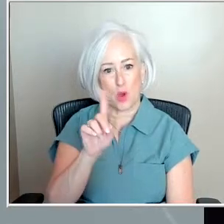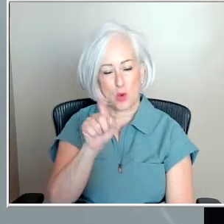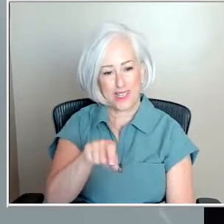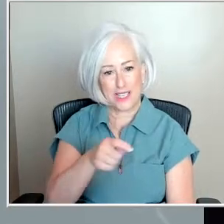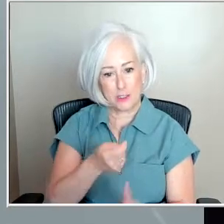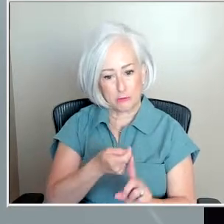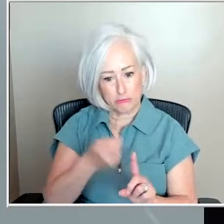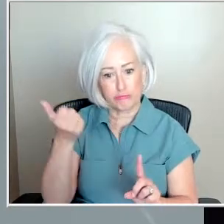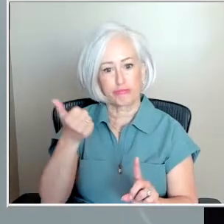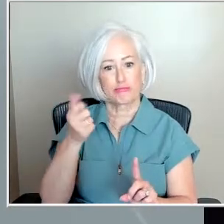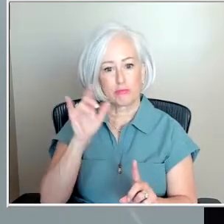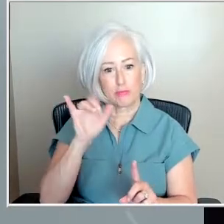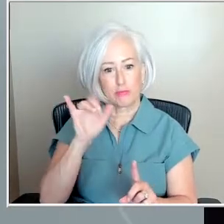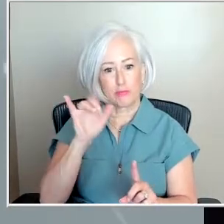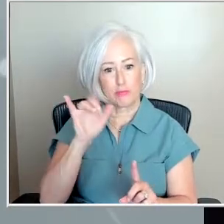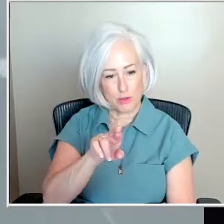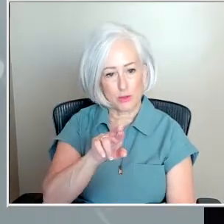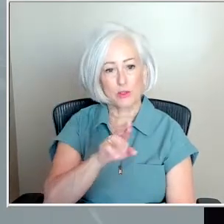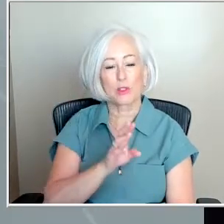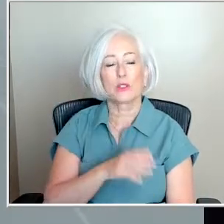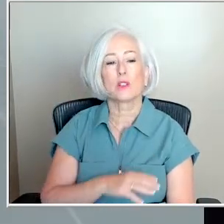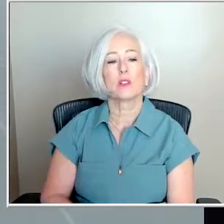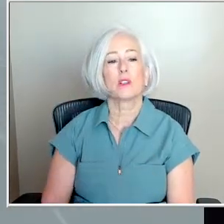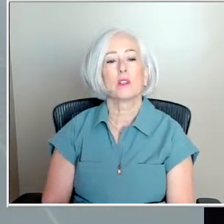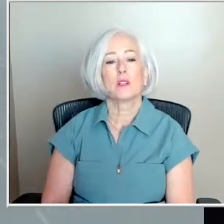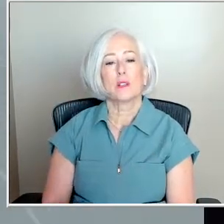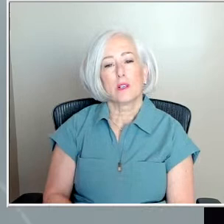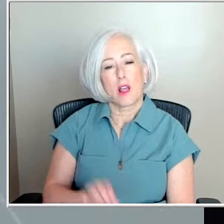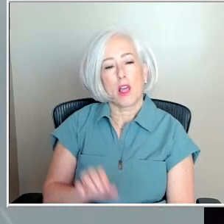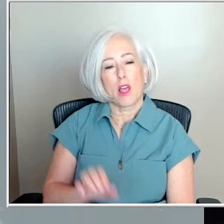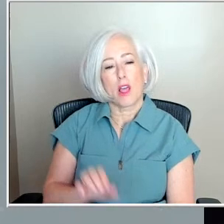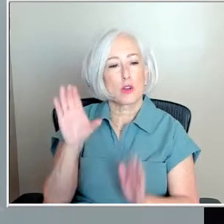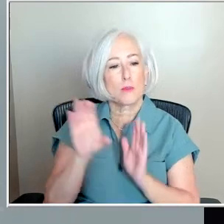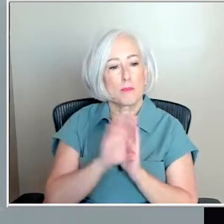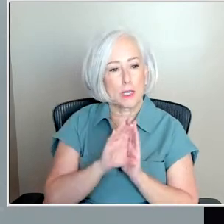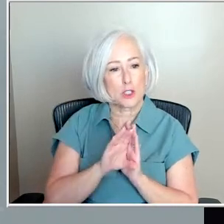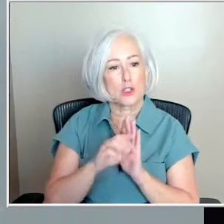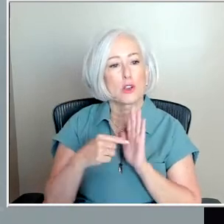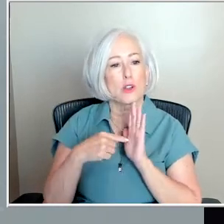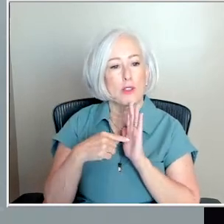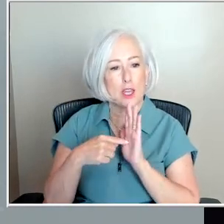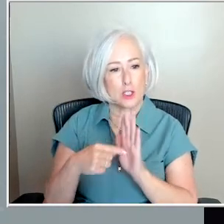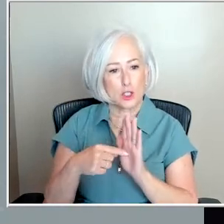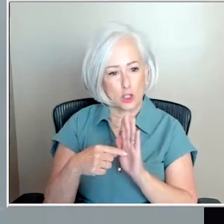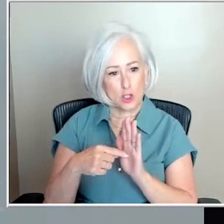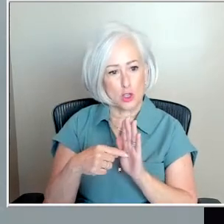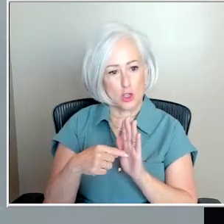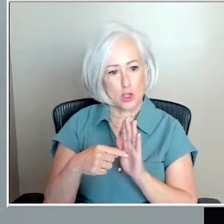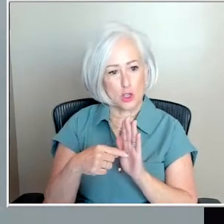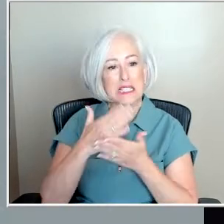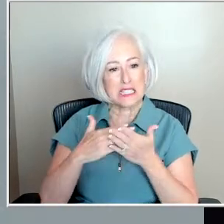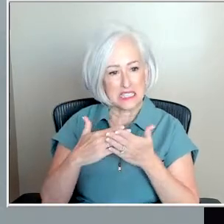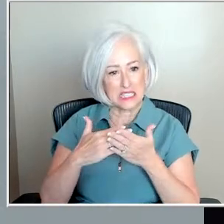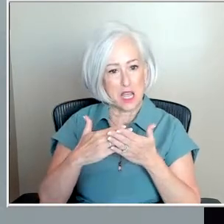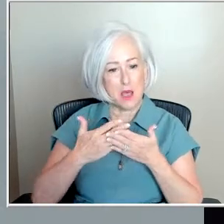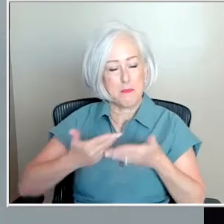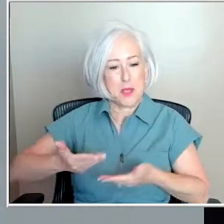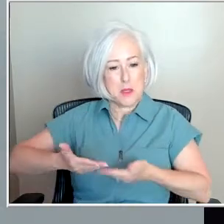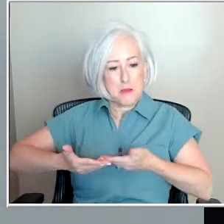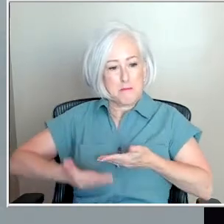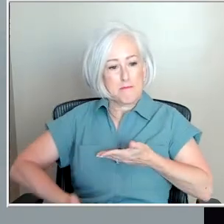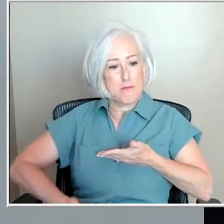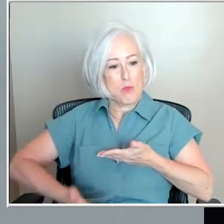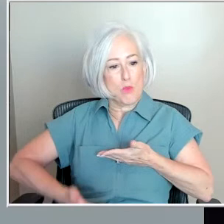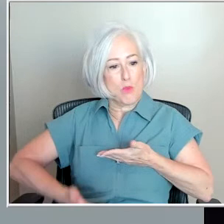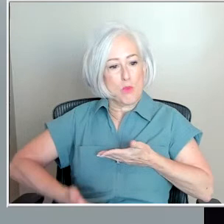and then there's other images that show lymph nodes even further down in under the diaphragm